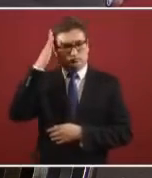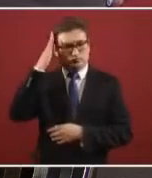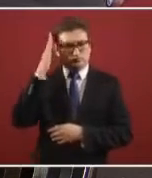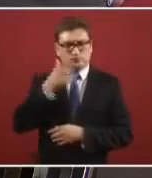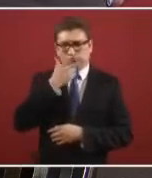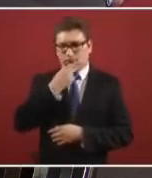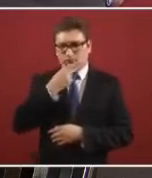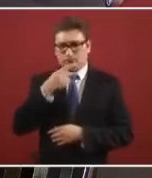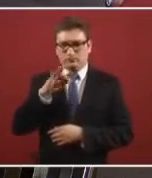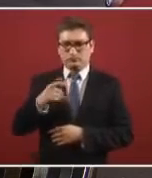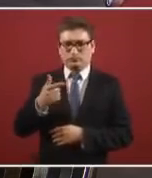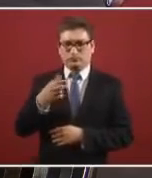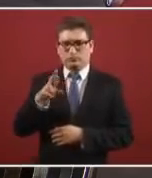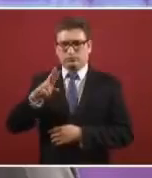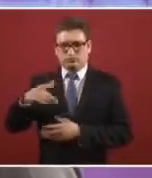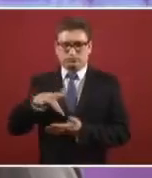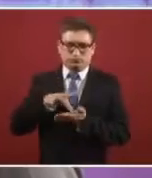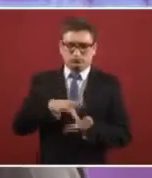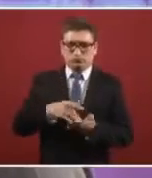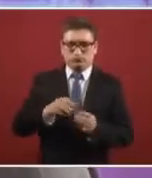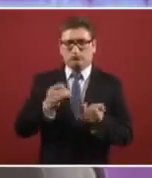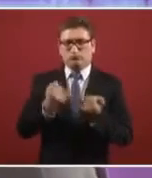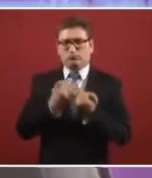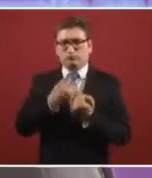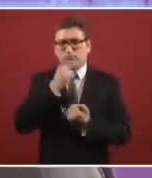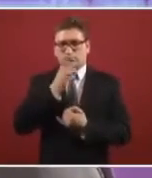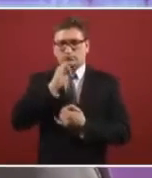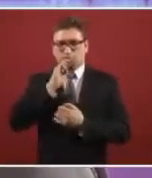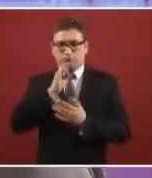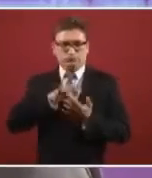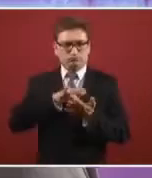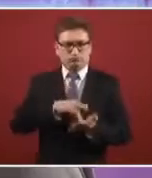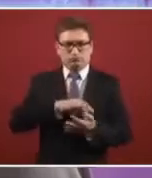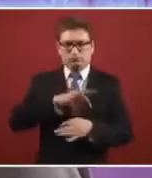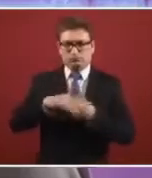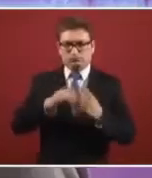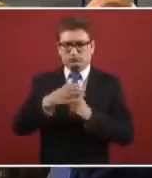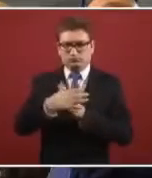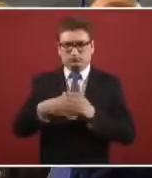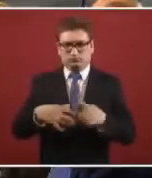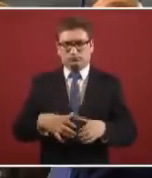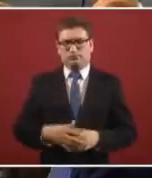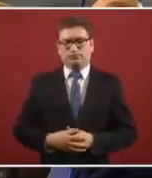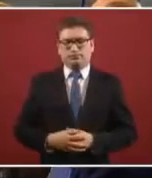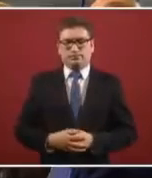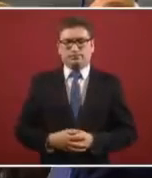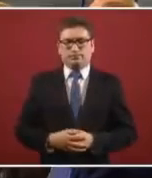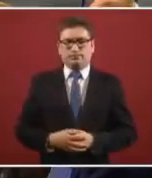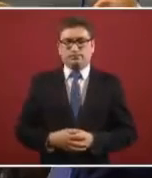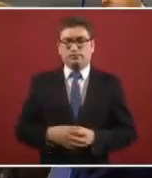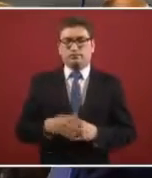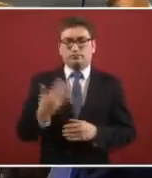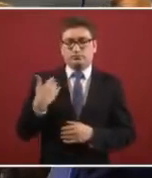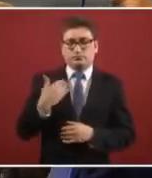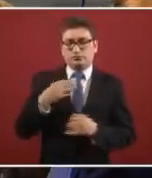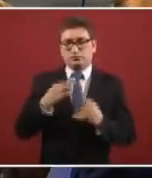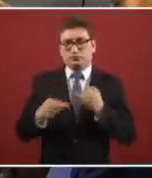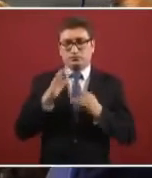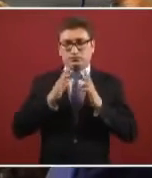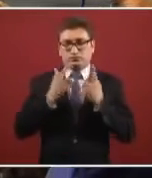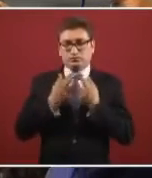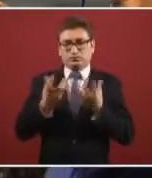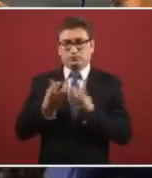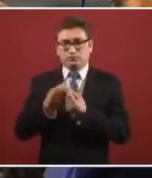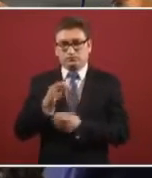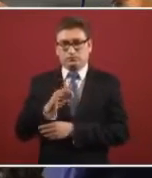with the uh with of the district attorney and the parents have support of the whole presidential committee